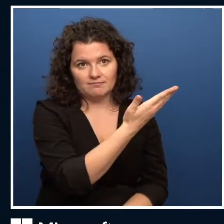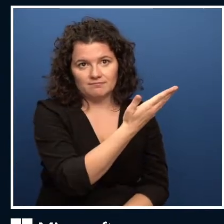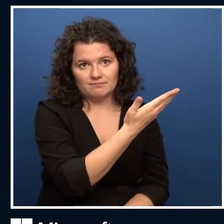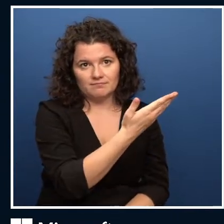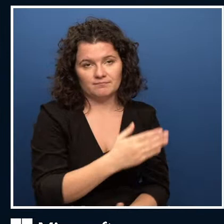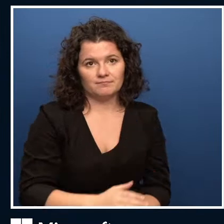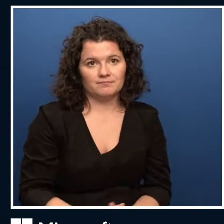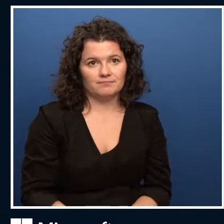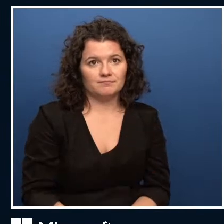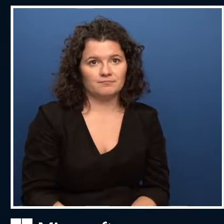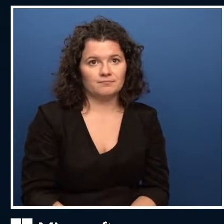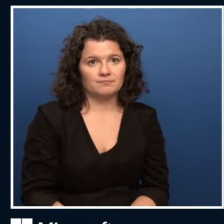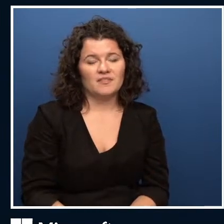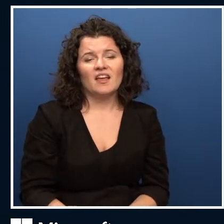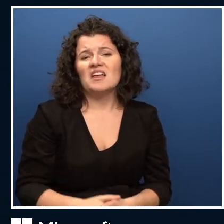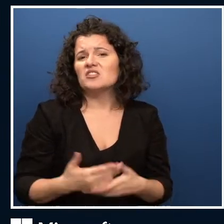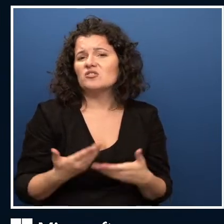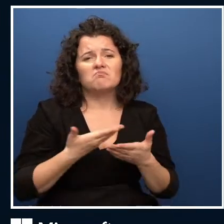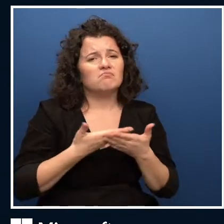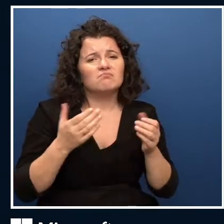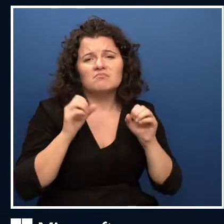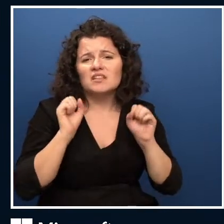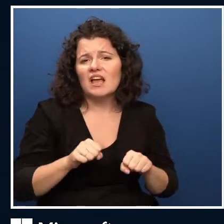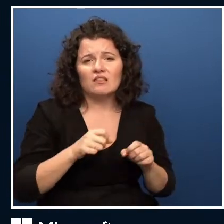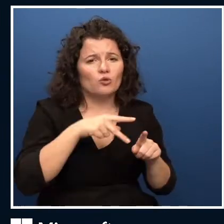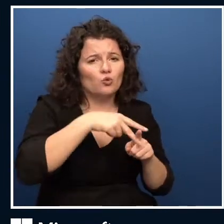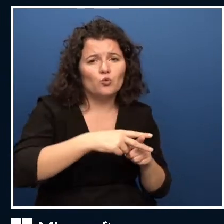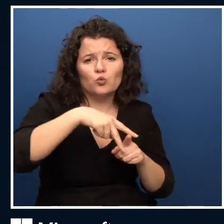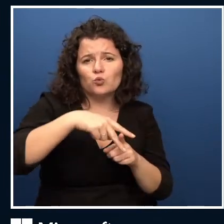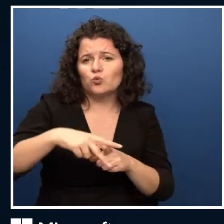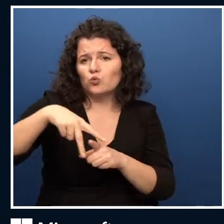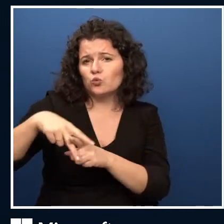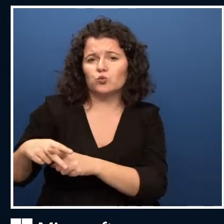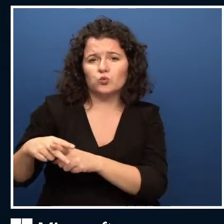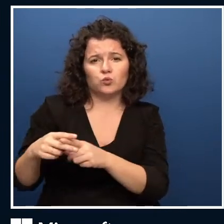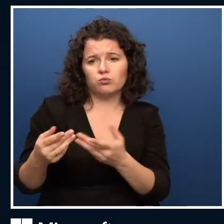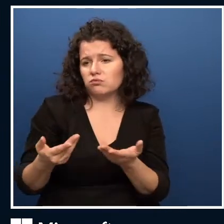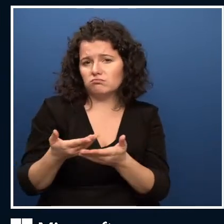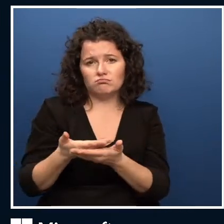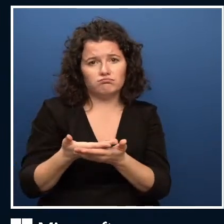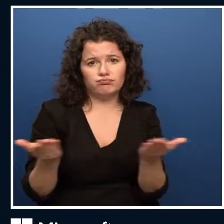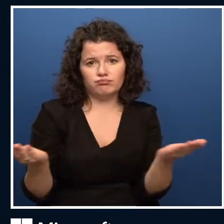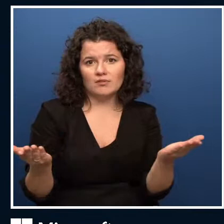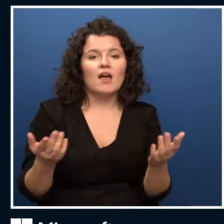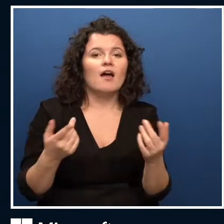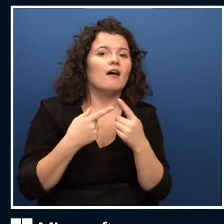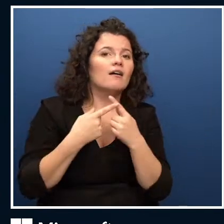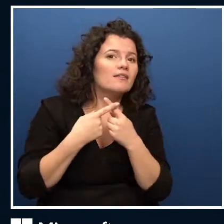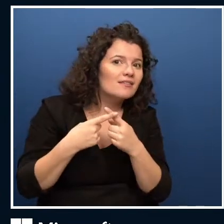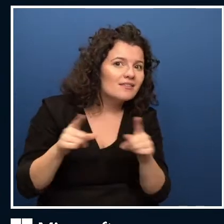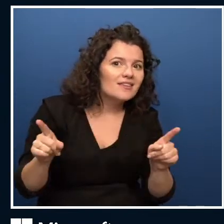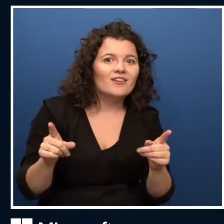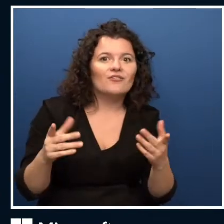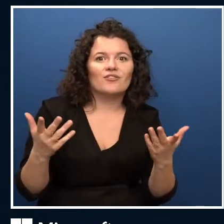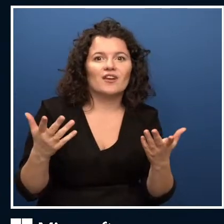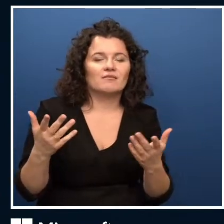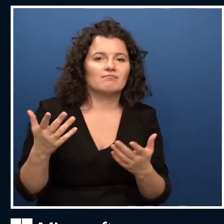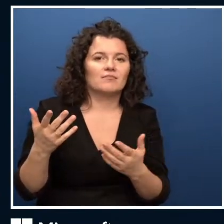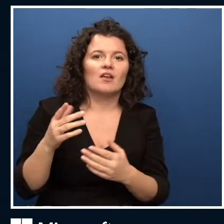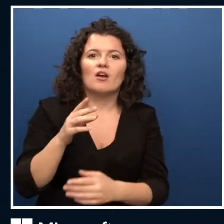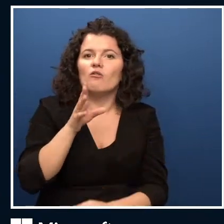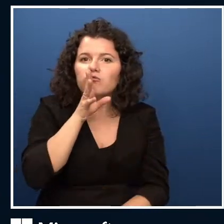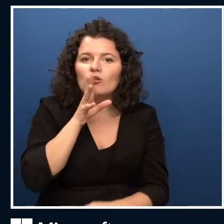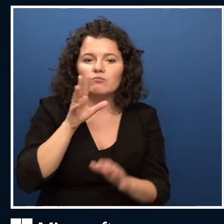voice pools where you can use up different the voice and accents from different regions across the world. So, and